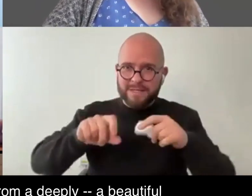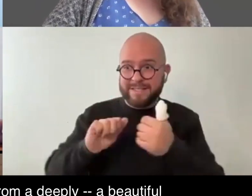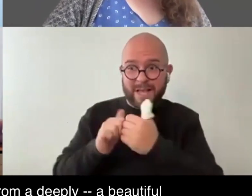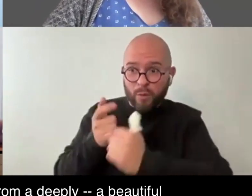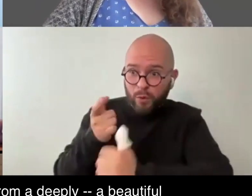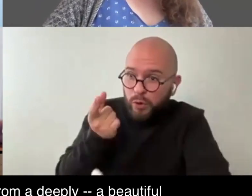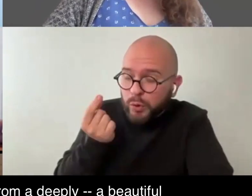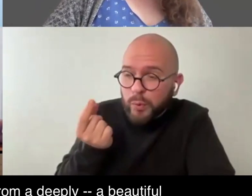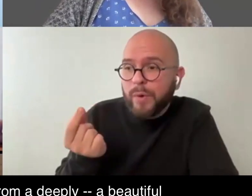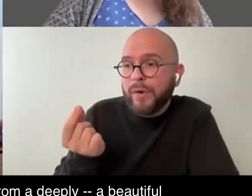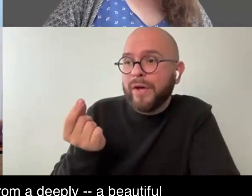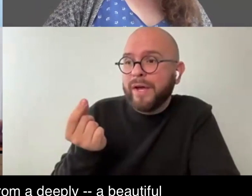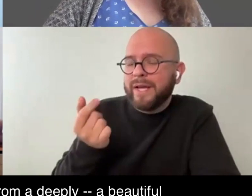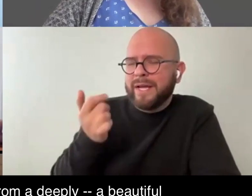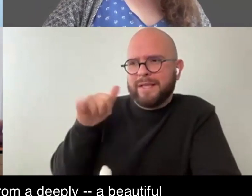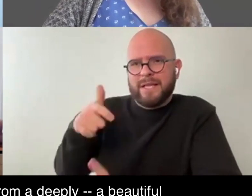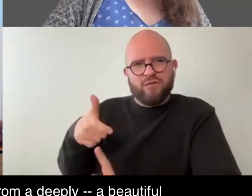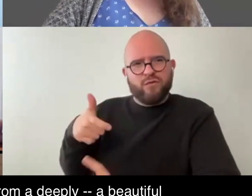come from a